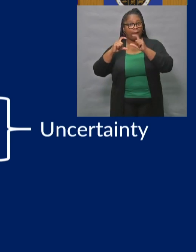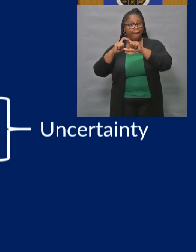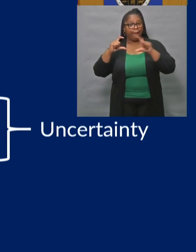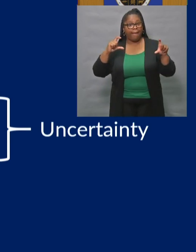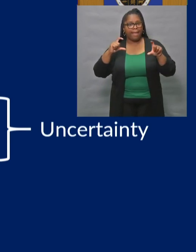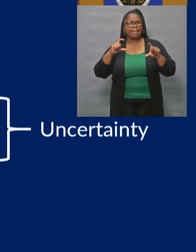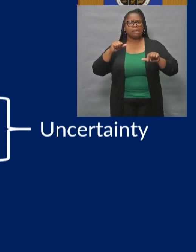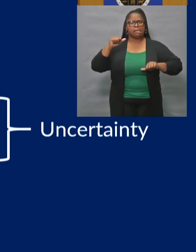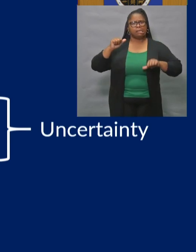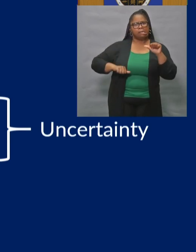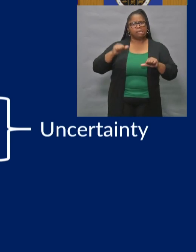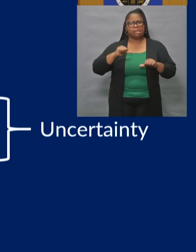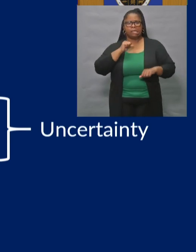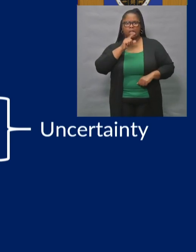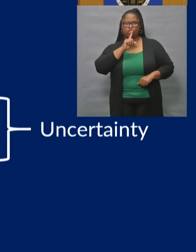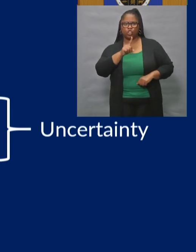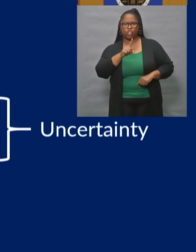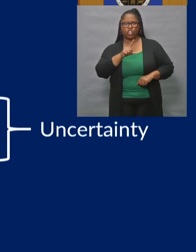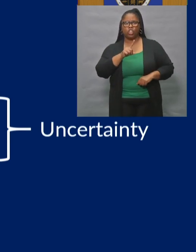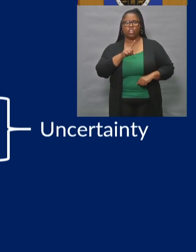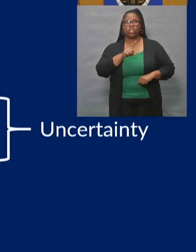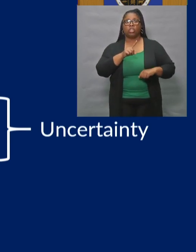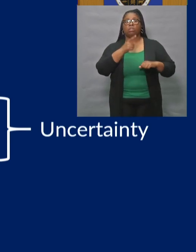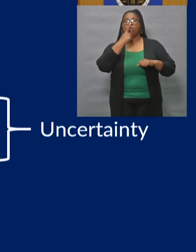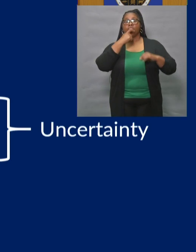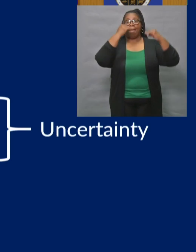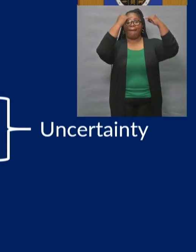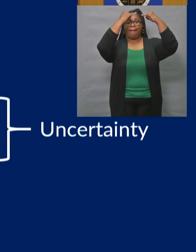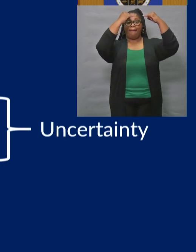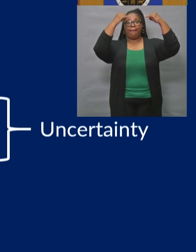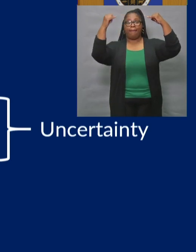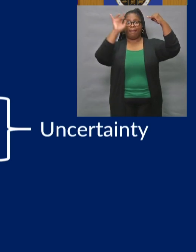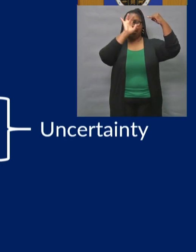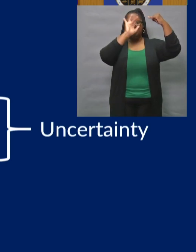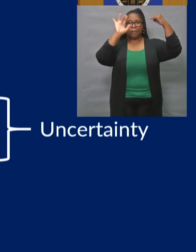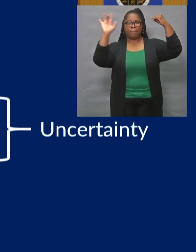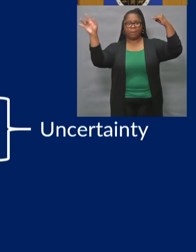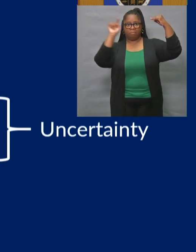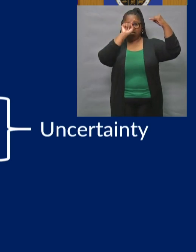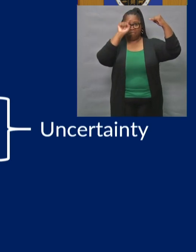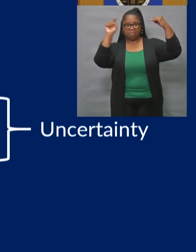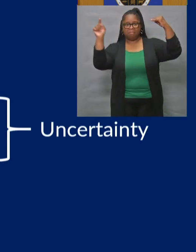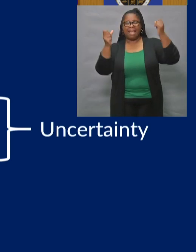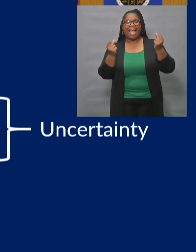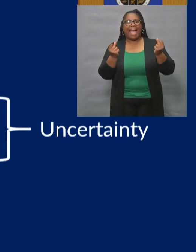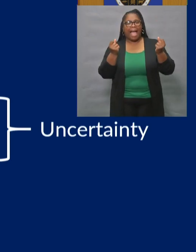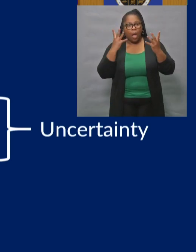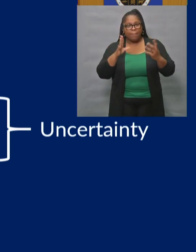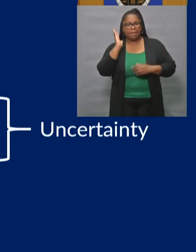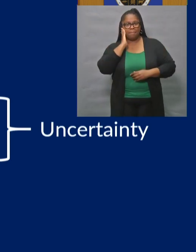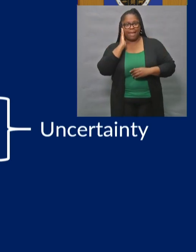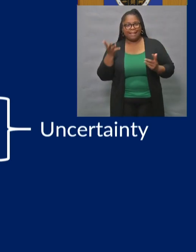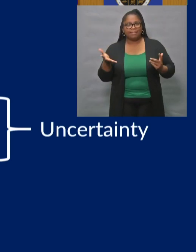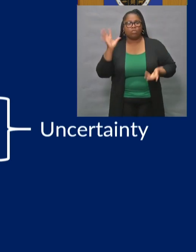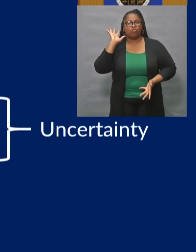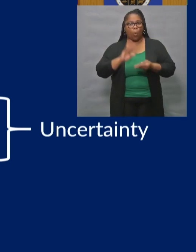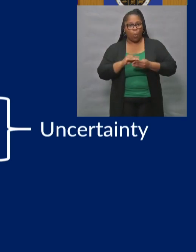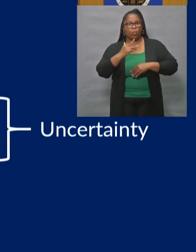band continues to be below that red dotted line, which represents the available capacity of beds for treating COVID-19